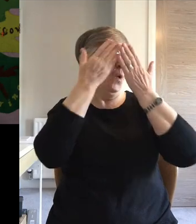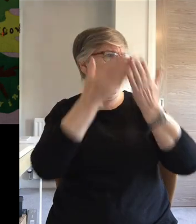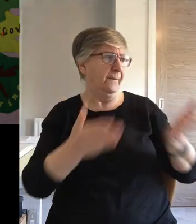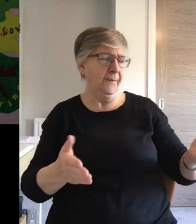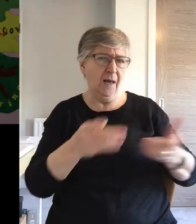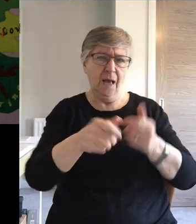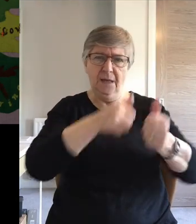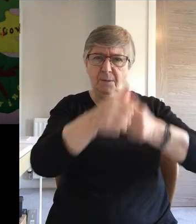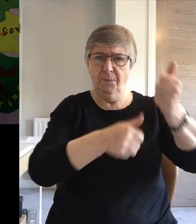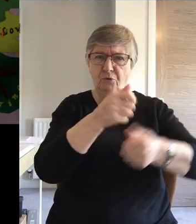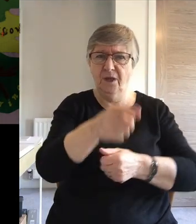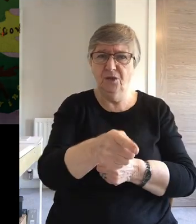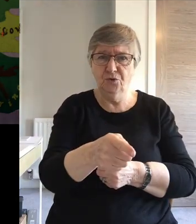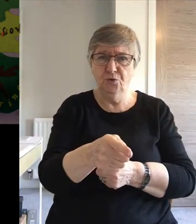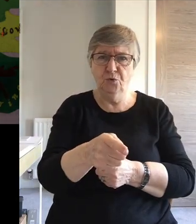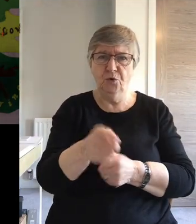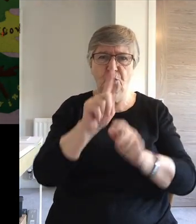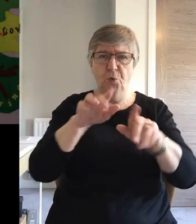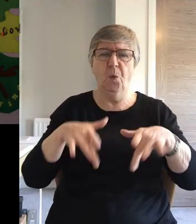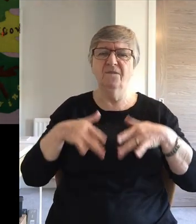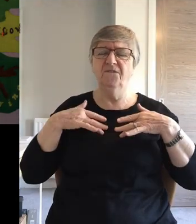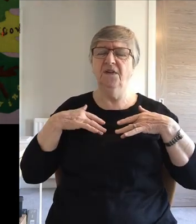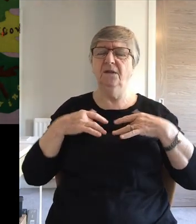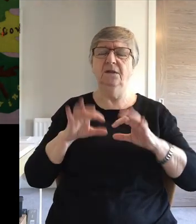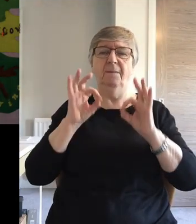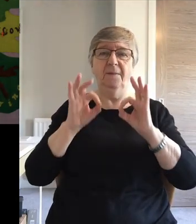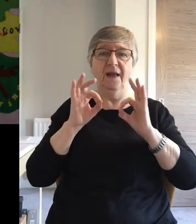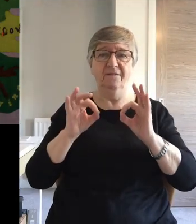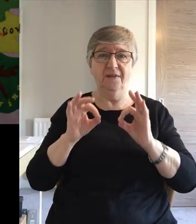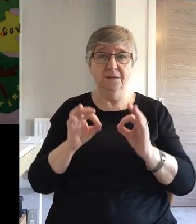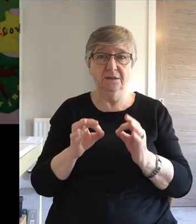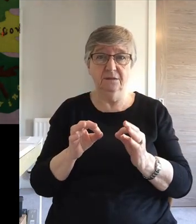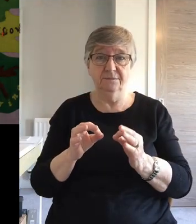and respected. Your sense of self-worth will be secure.